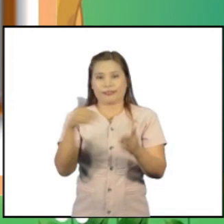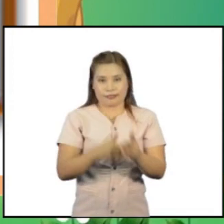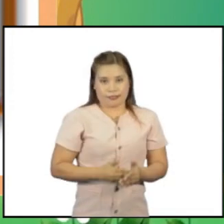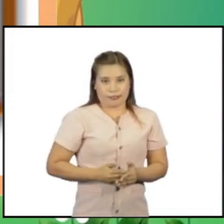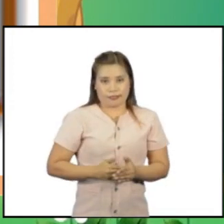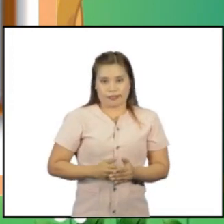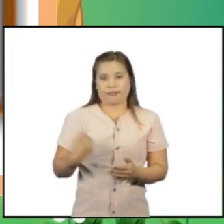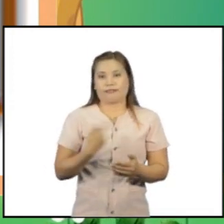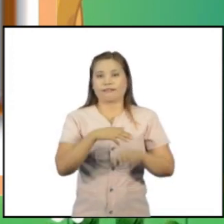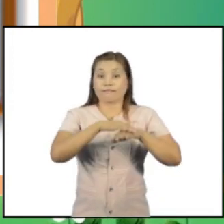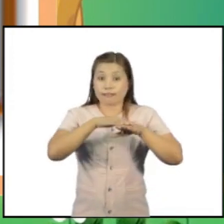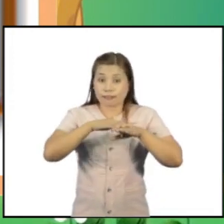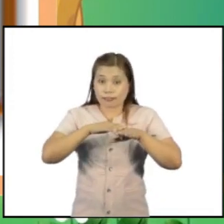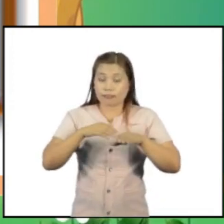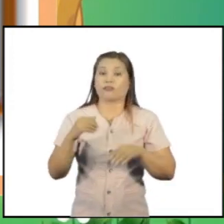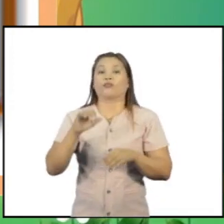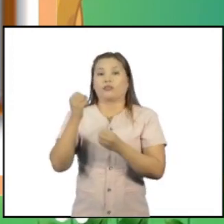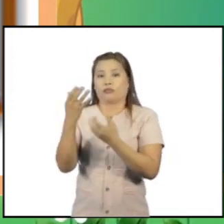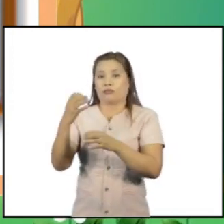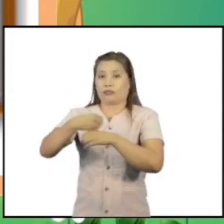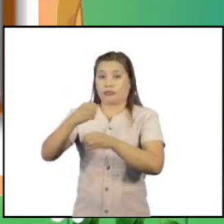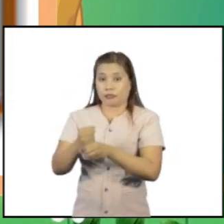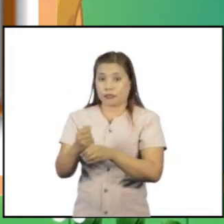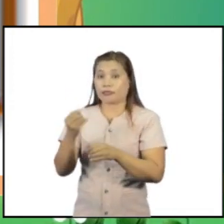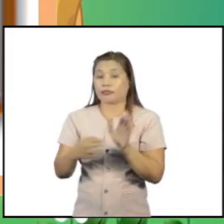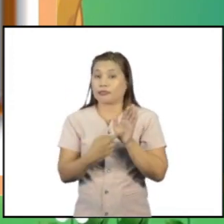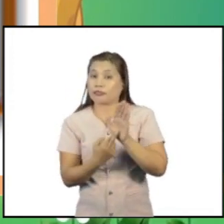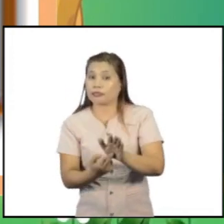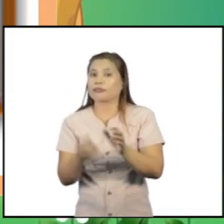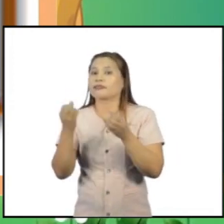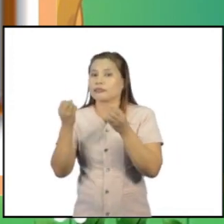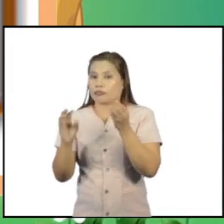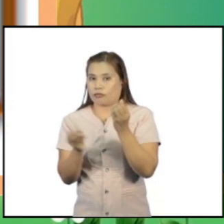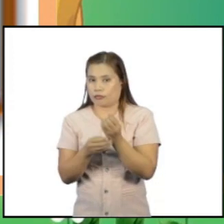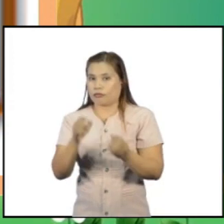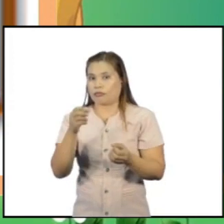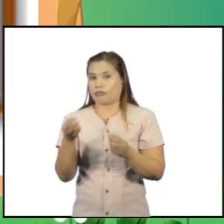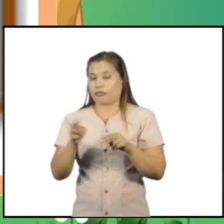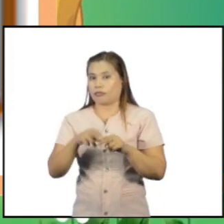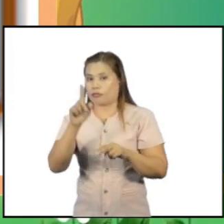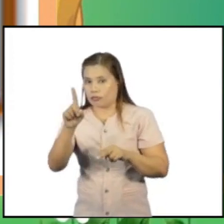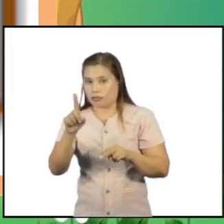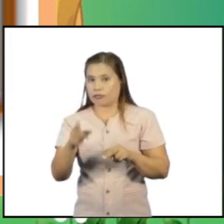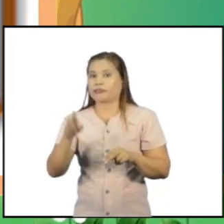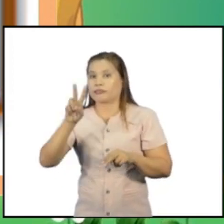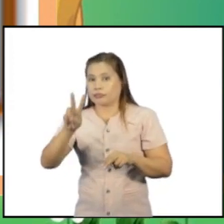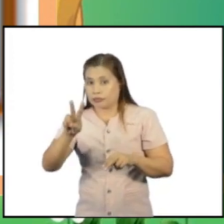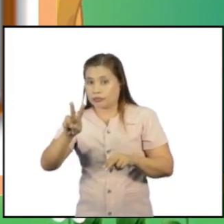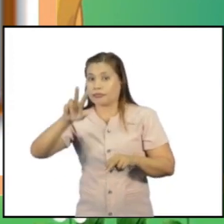Again, we call it plural form if it refers to more than one noun,